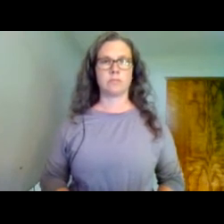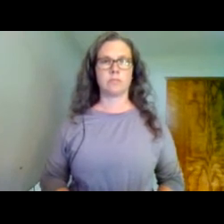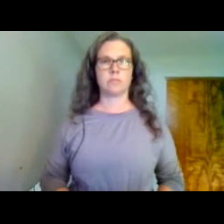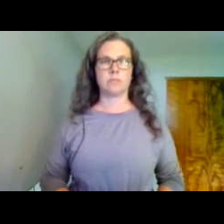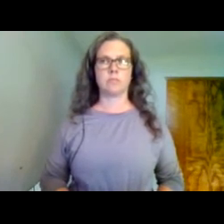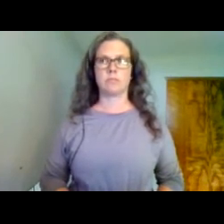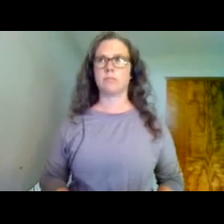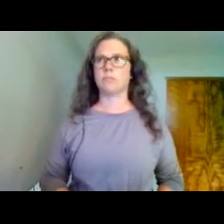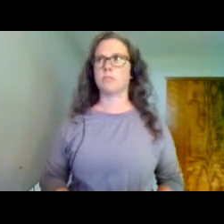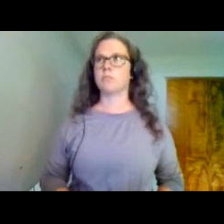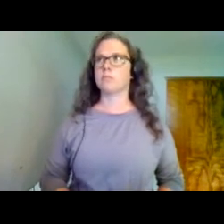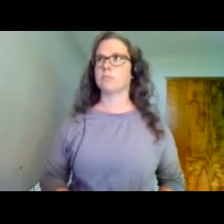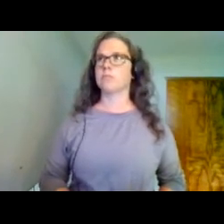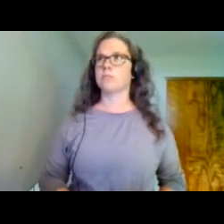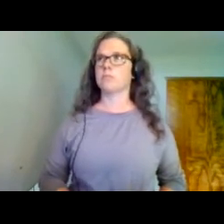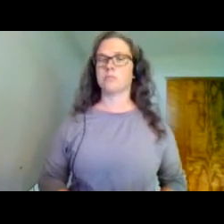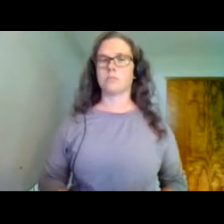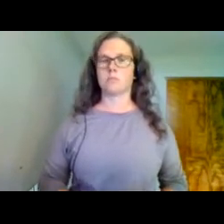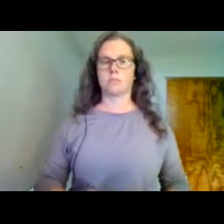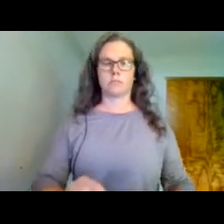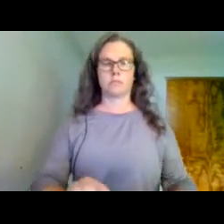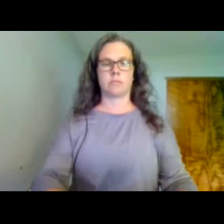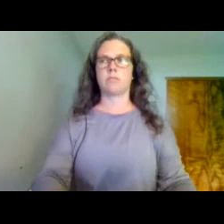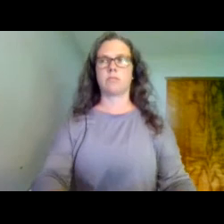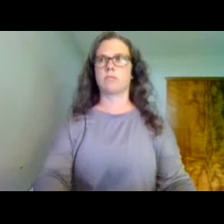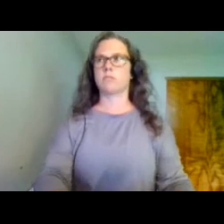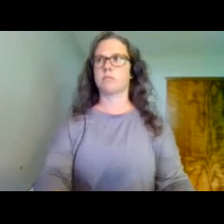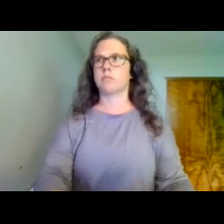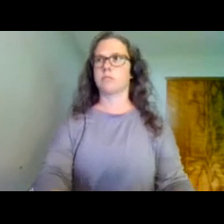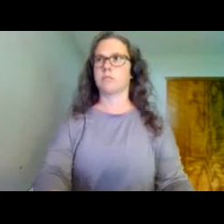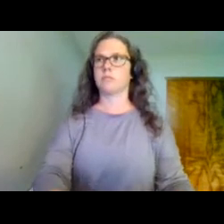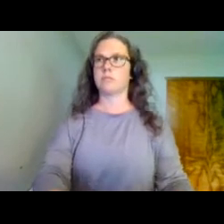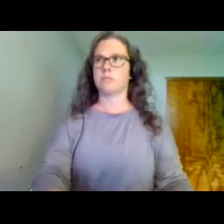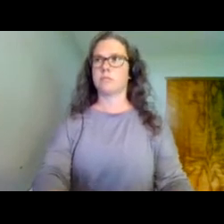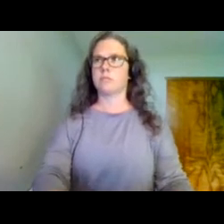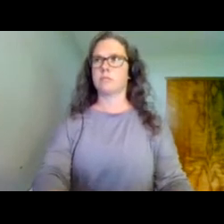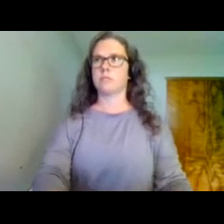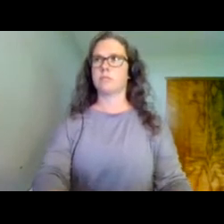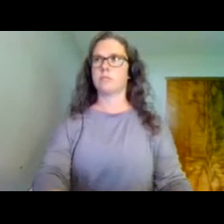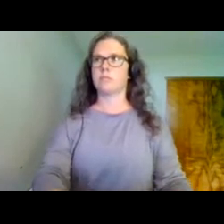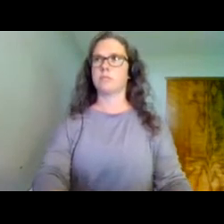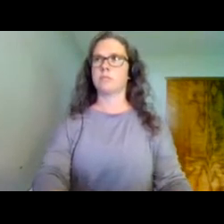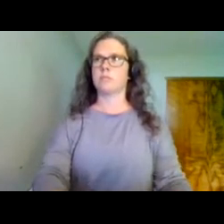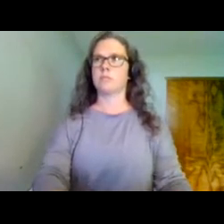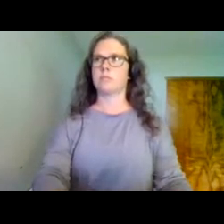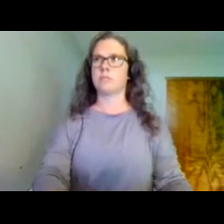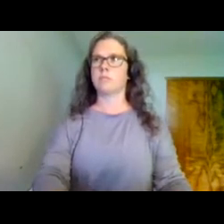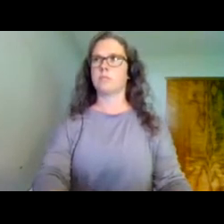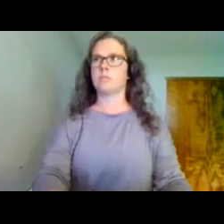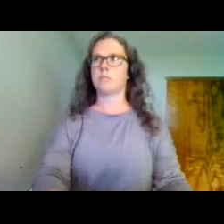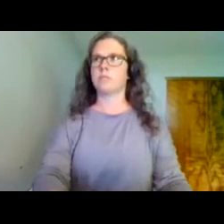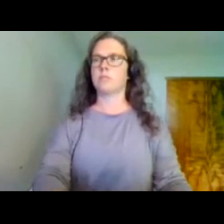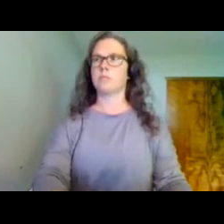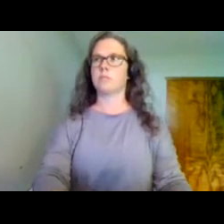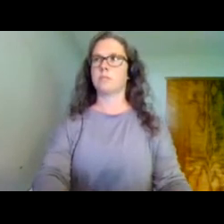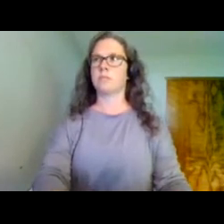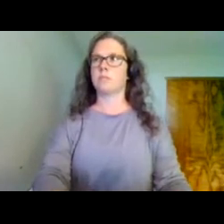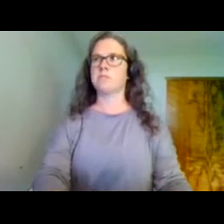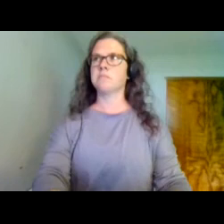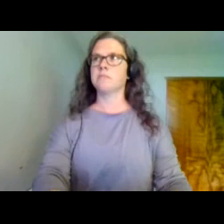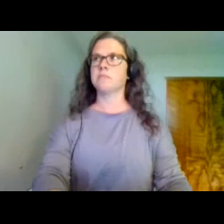shape. As you get into some of that material, like the say the dandy bags or the flex storms, for your inlet protection, we're